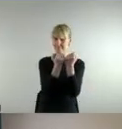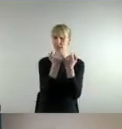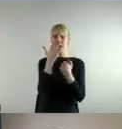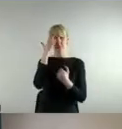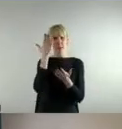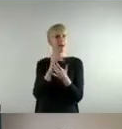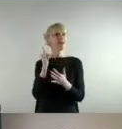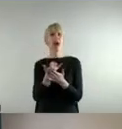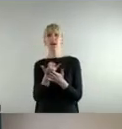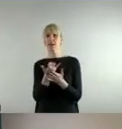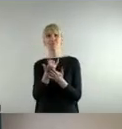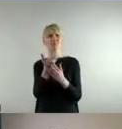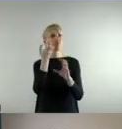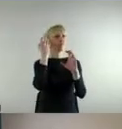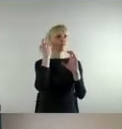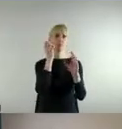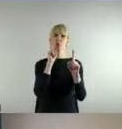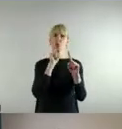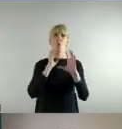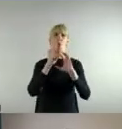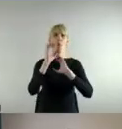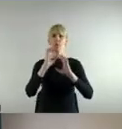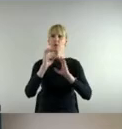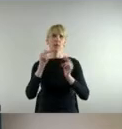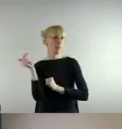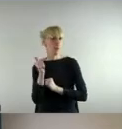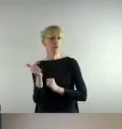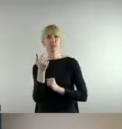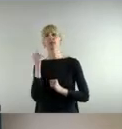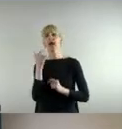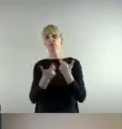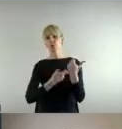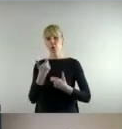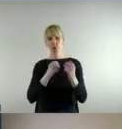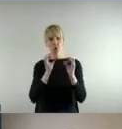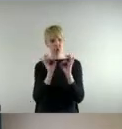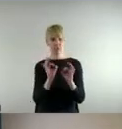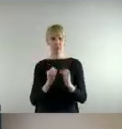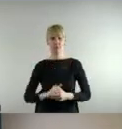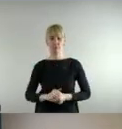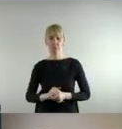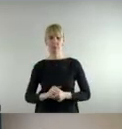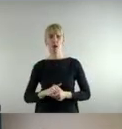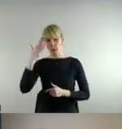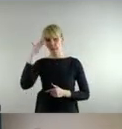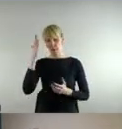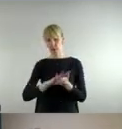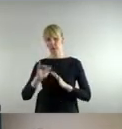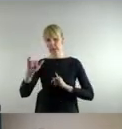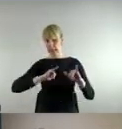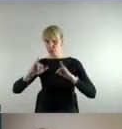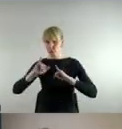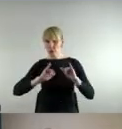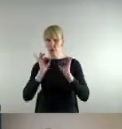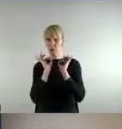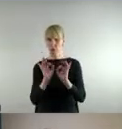And we also have a very good crisis management leadership with the meeting structure and the openness to give